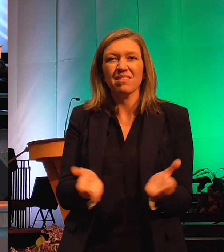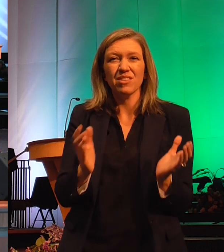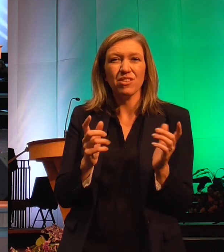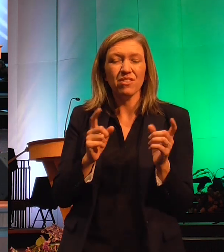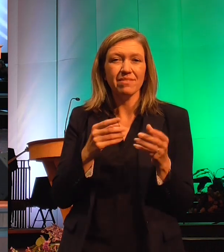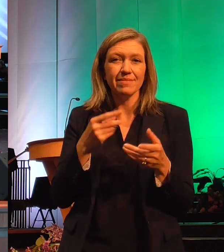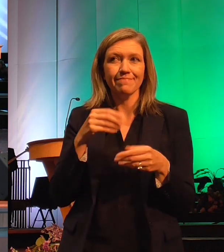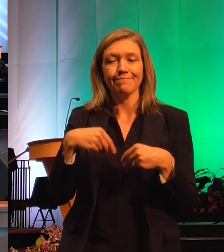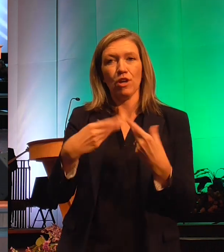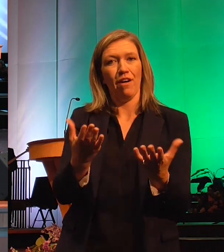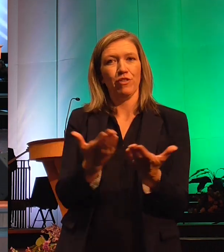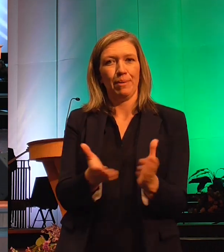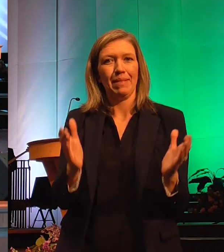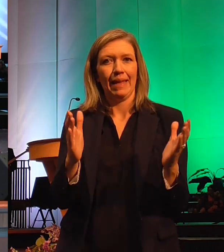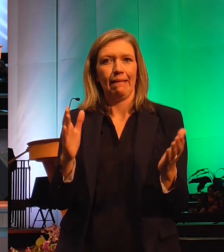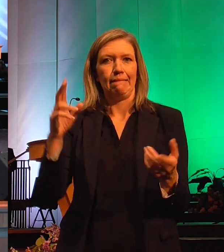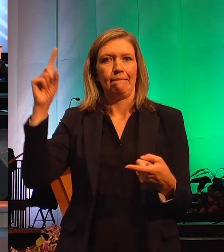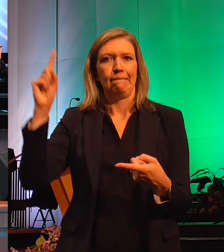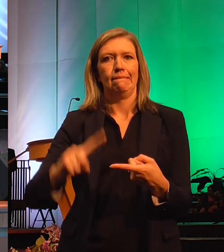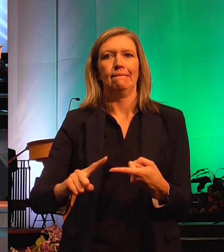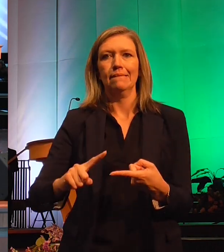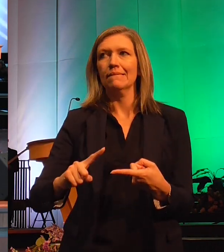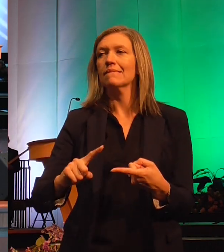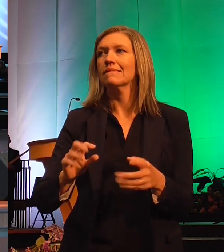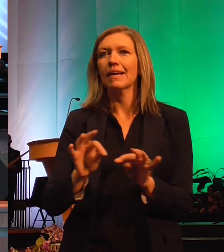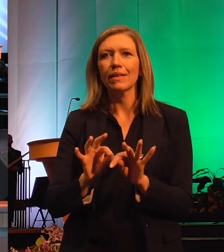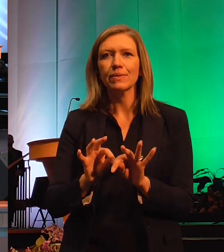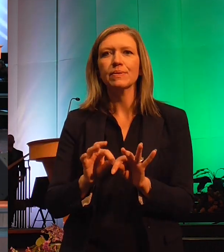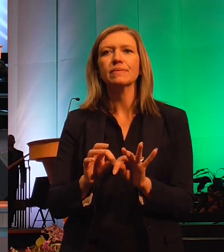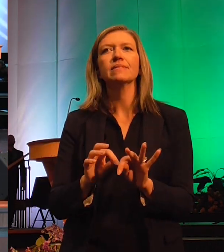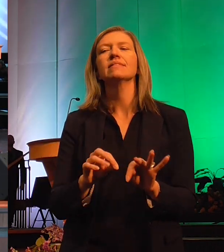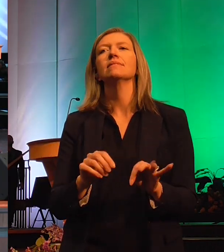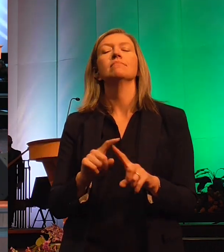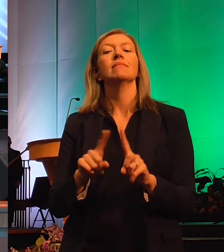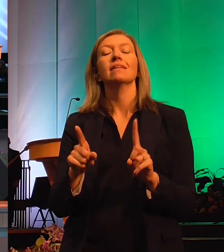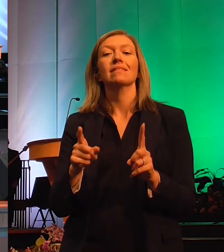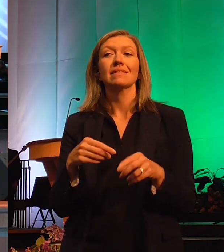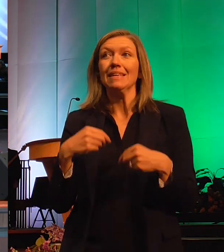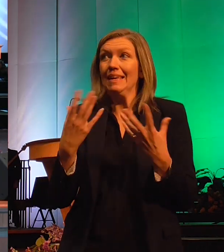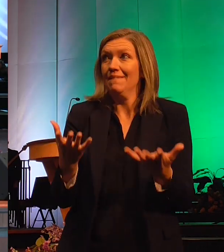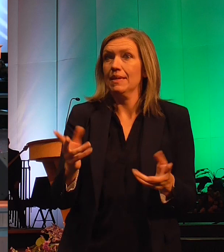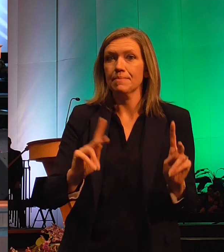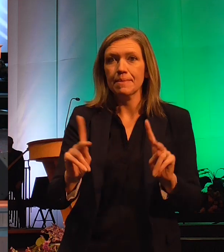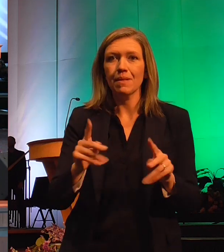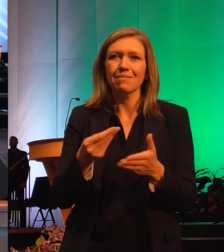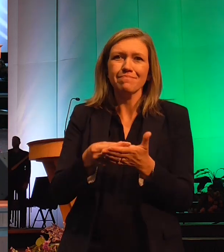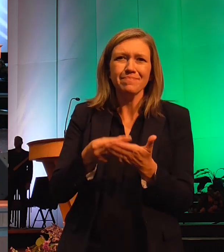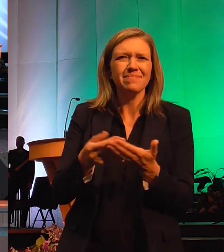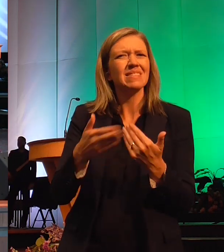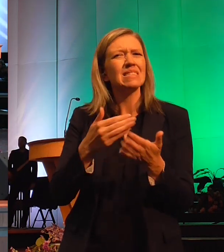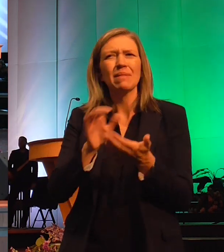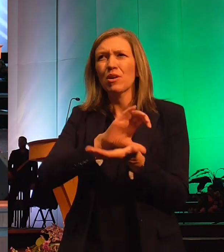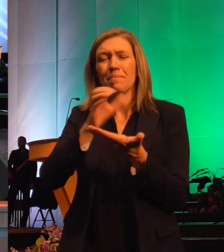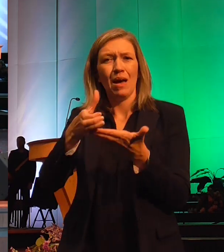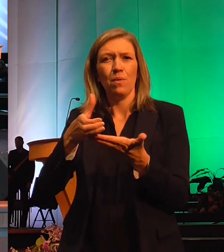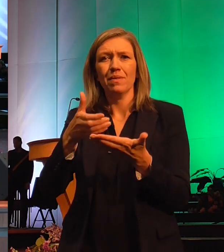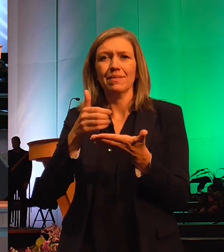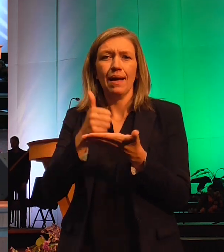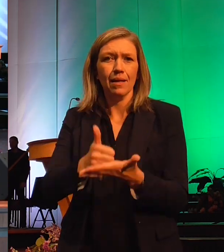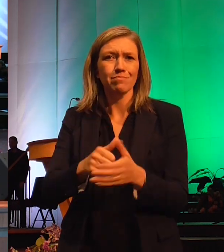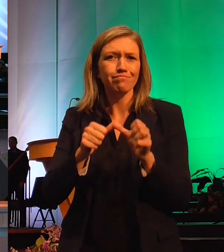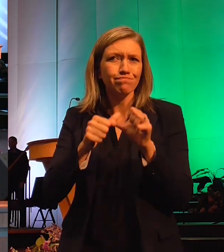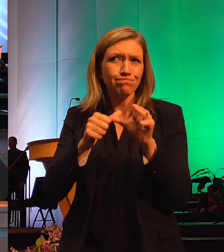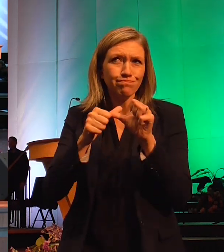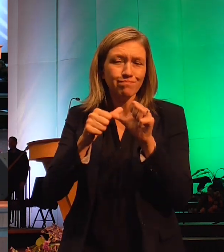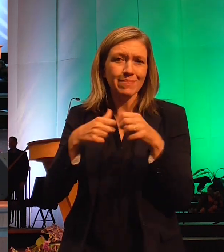some of its value, right? And it was the automatic giving of people. It didn't matter the amount that helped keep our church healthy and